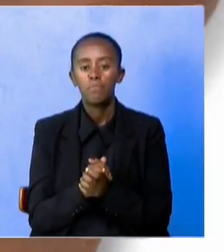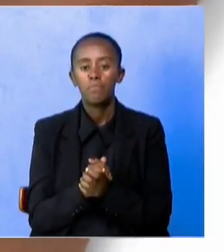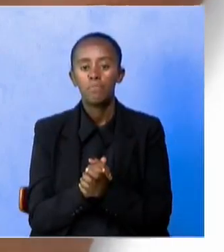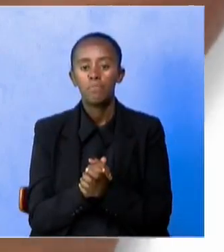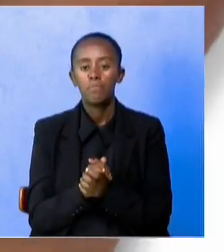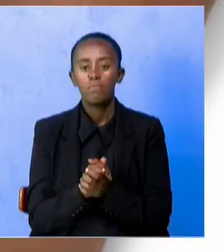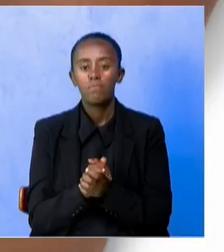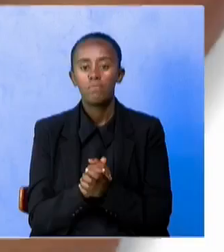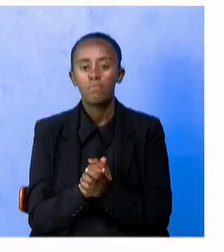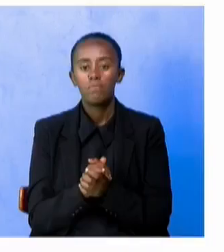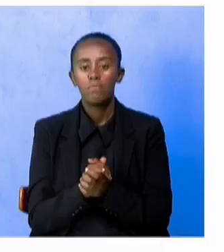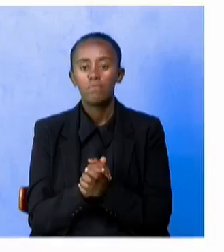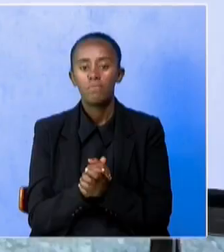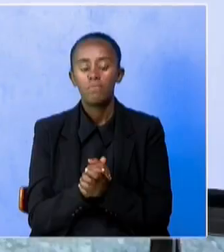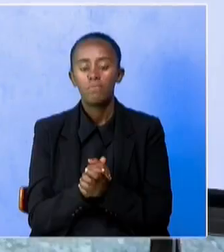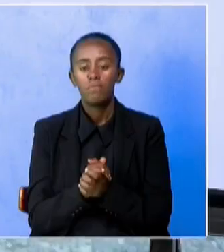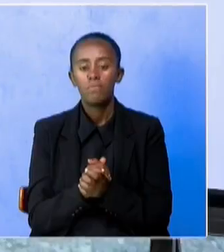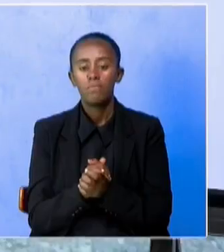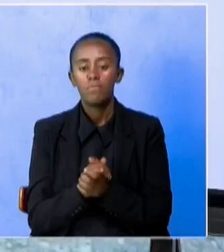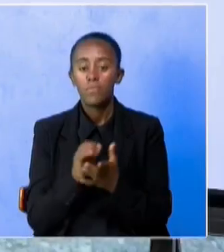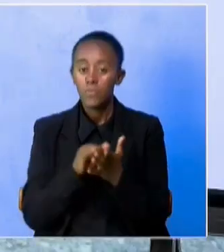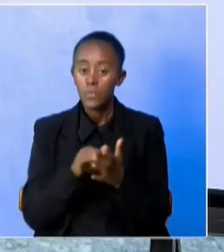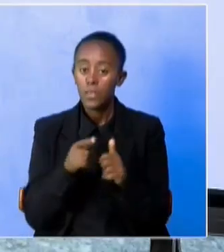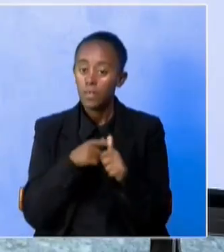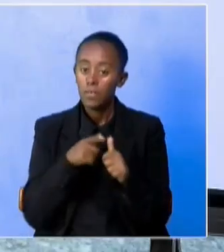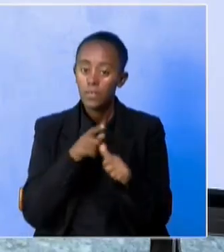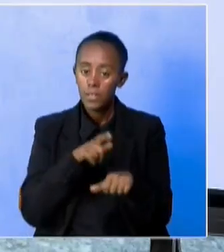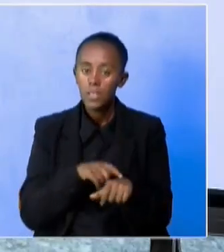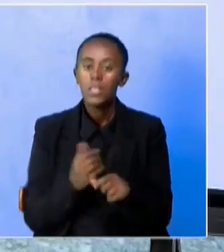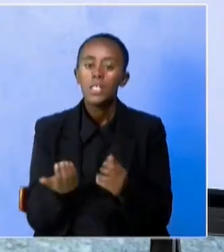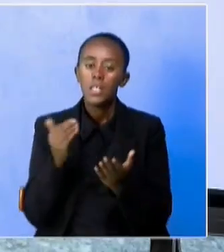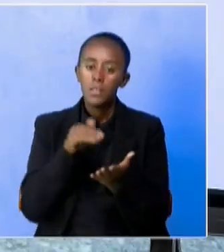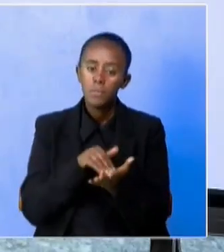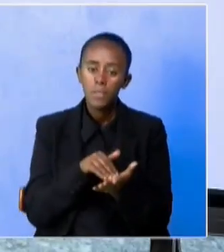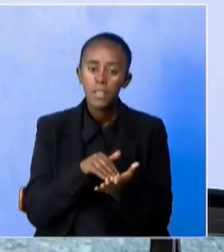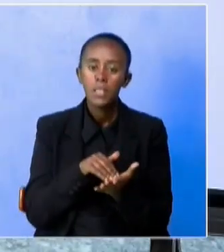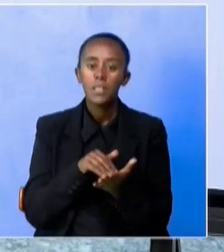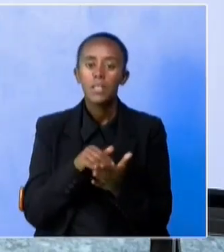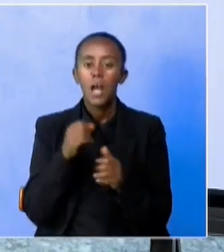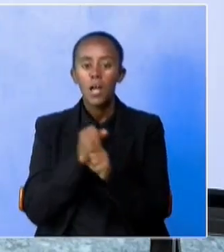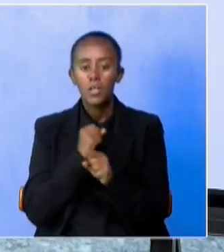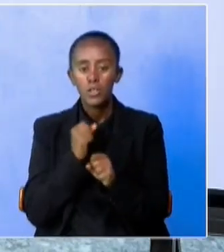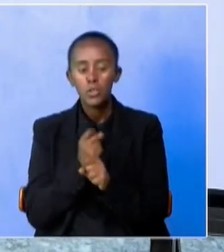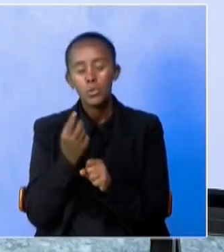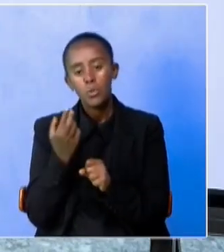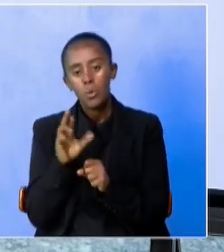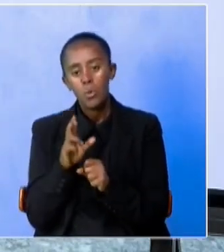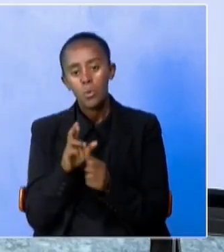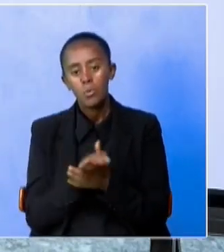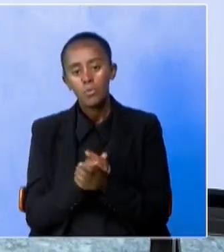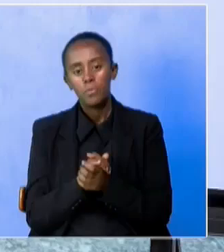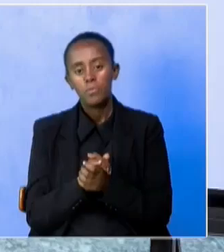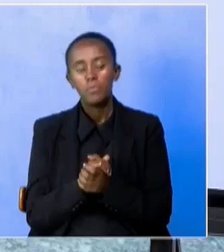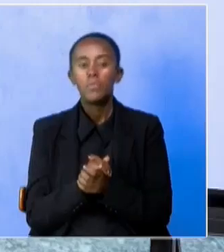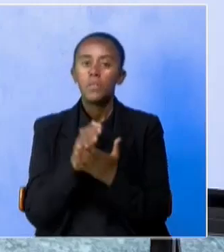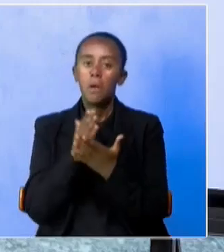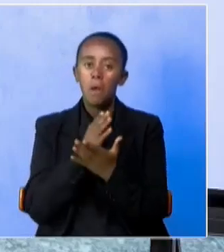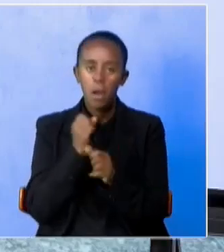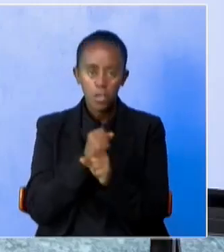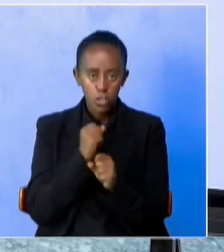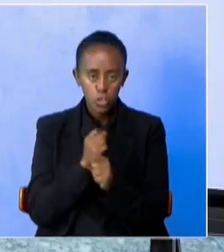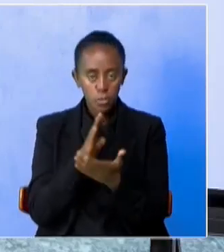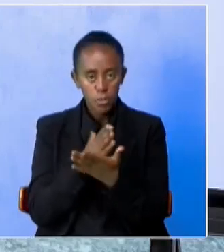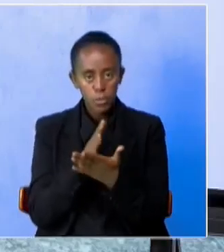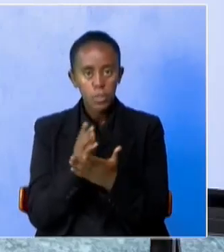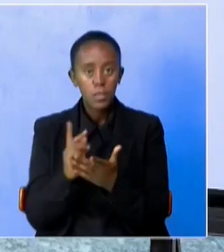That is the first one. Repeated actions or action between the past and the present. So